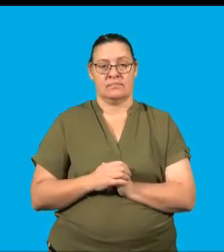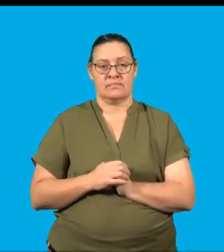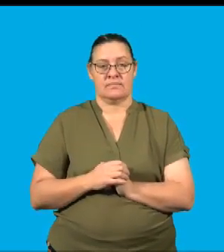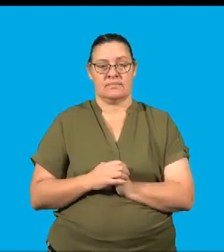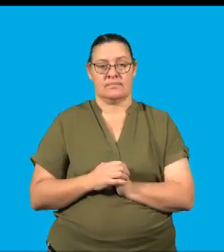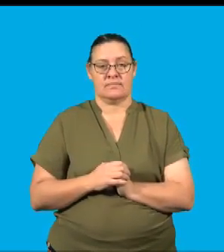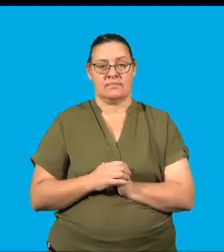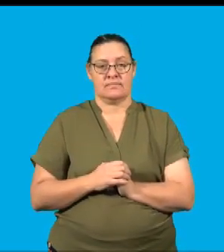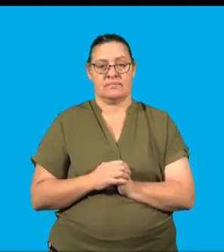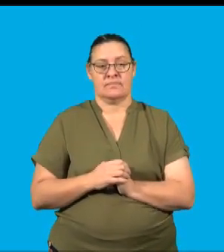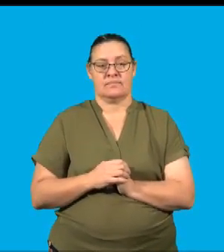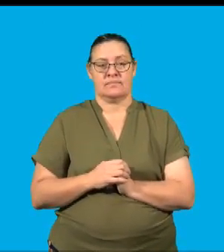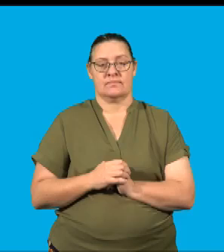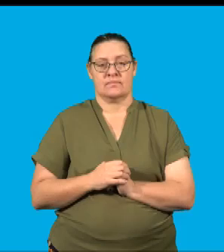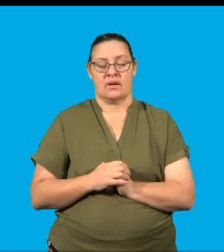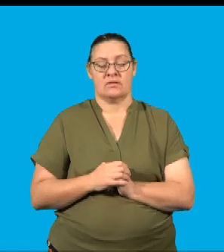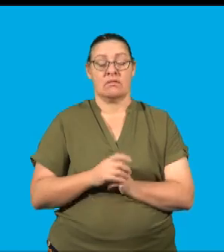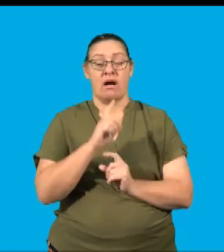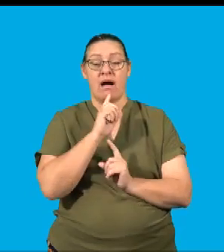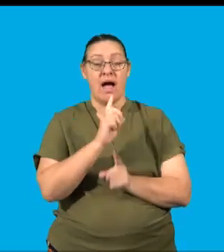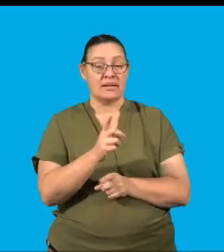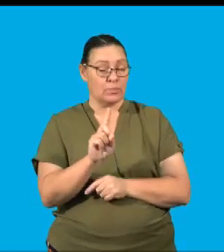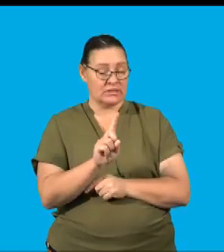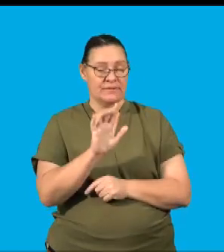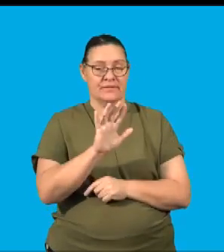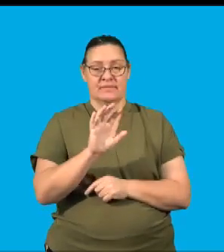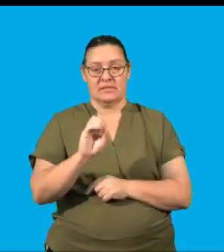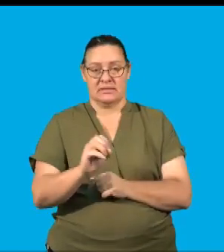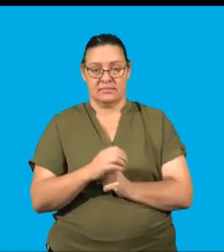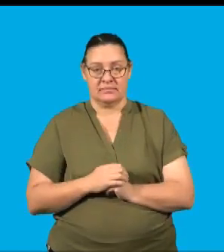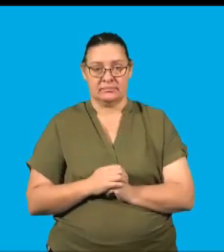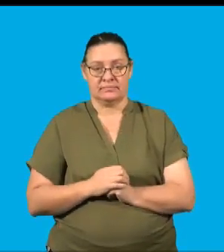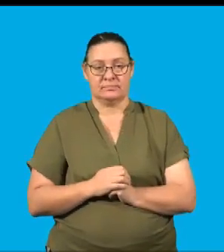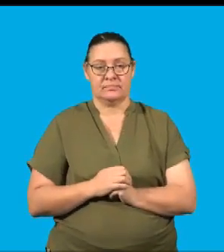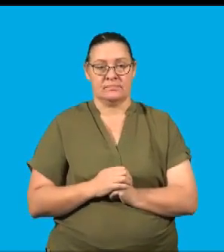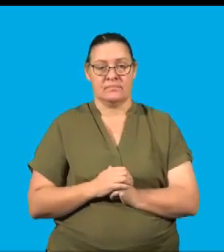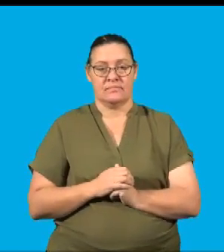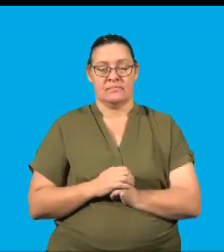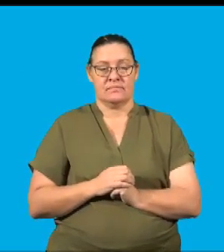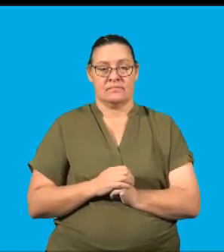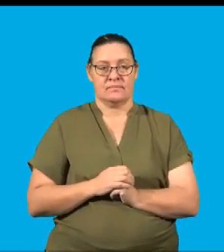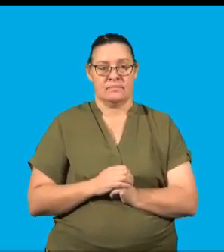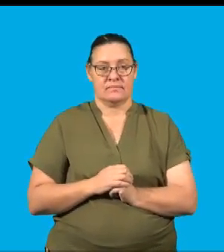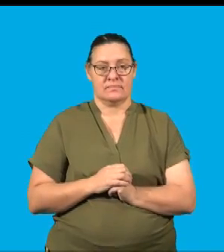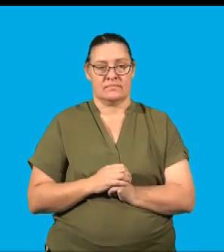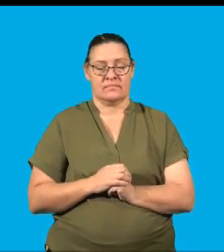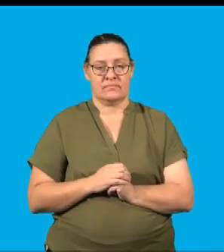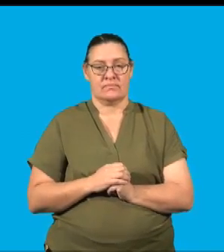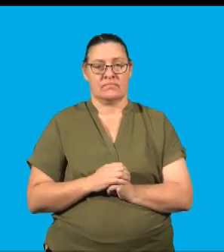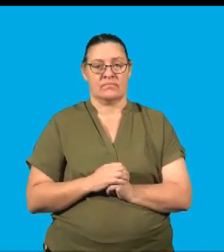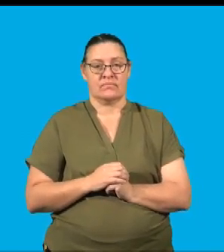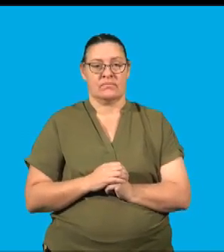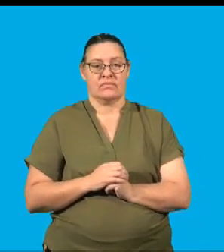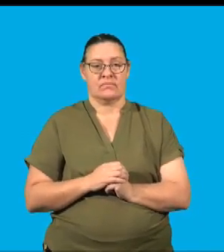minus what? Minus 20. So 70 minus 20, the answer there is what? Is 50.